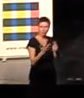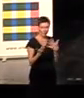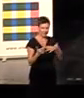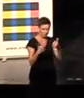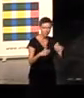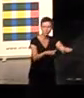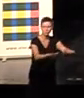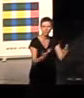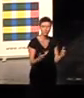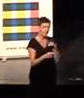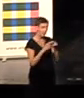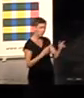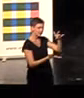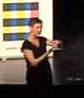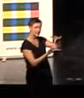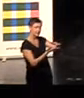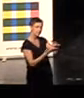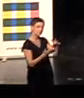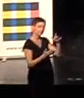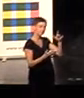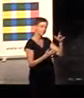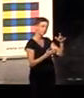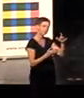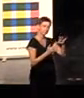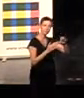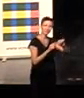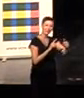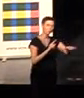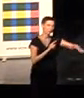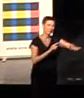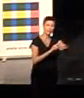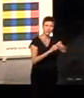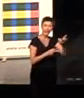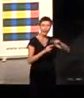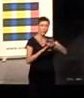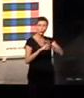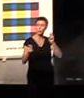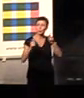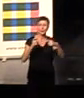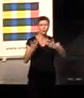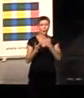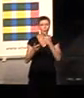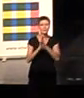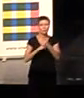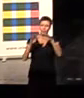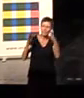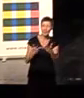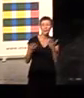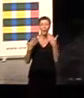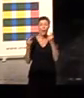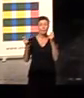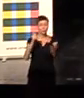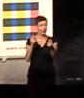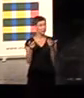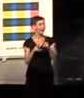cities ar coastal cities and free dont do anything to climate change and who don't do anything to